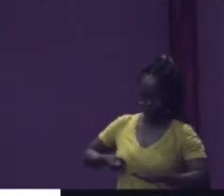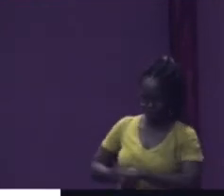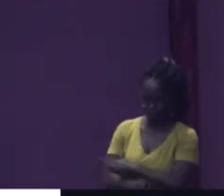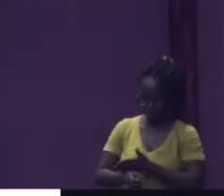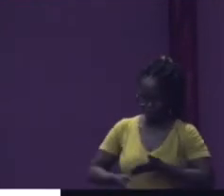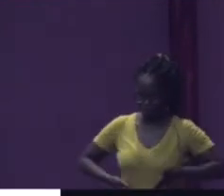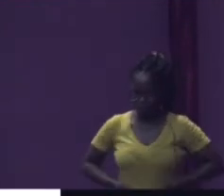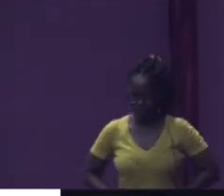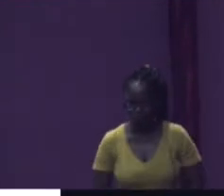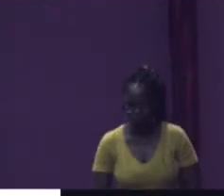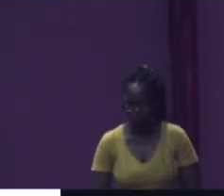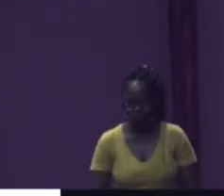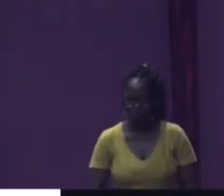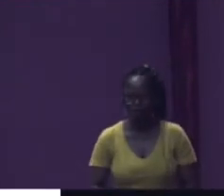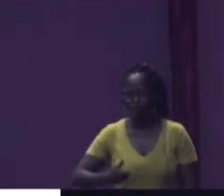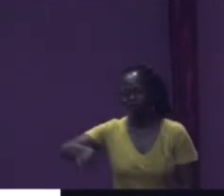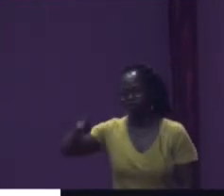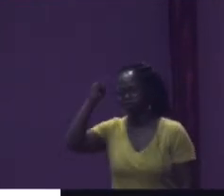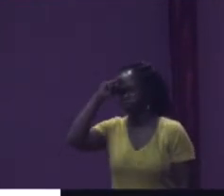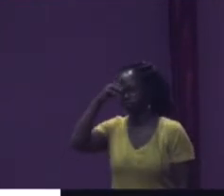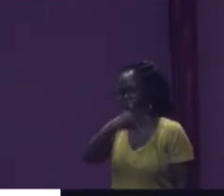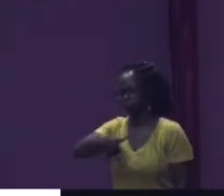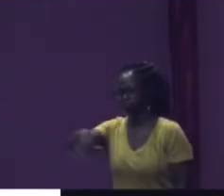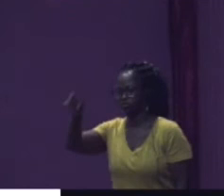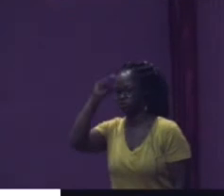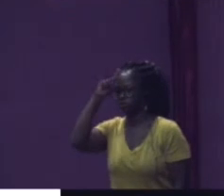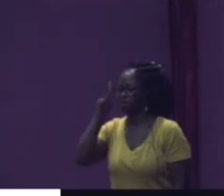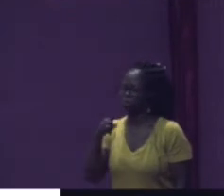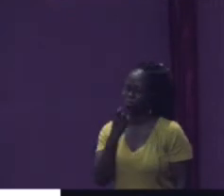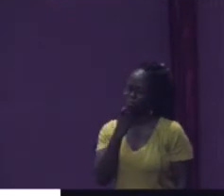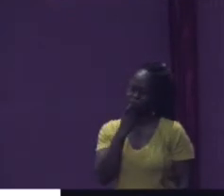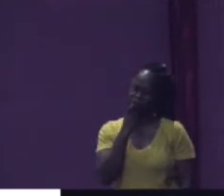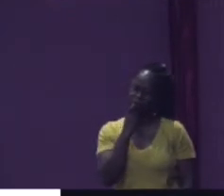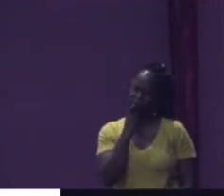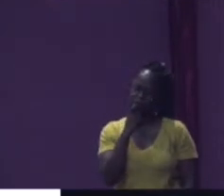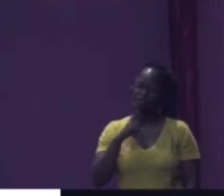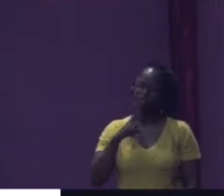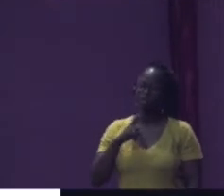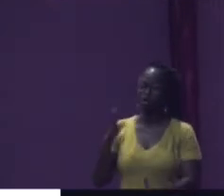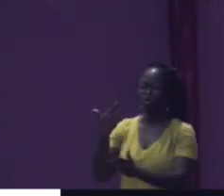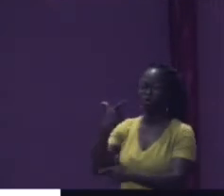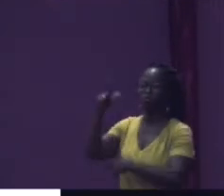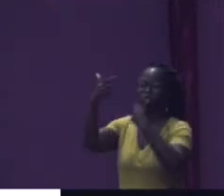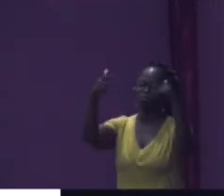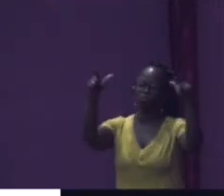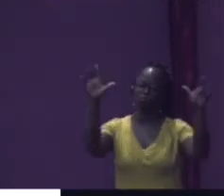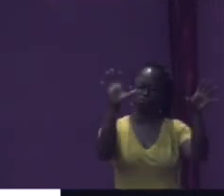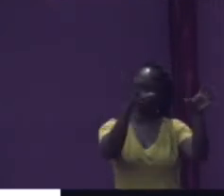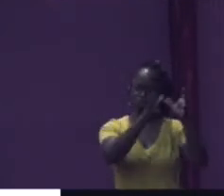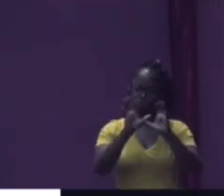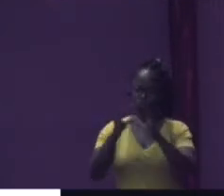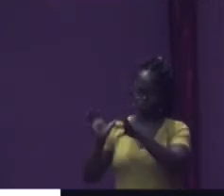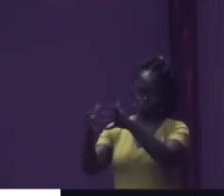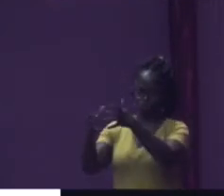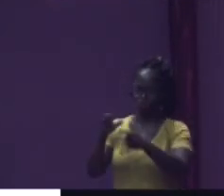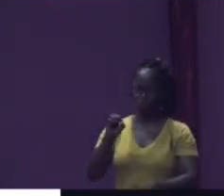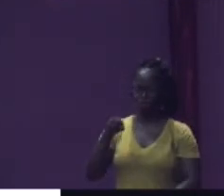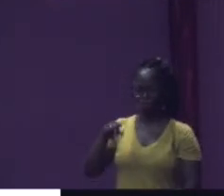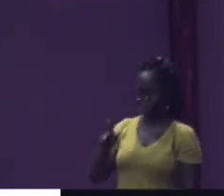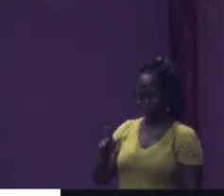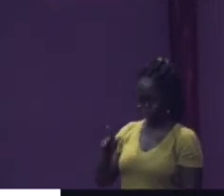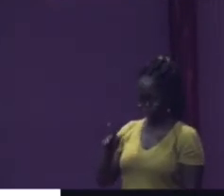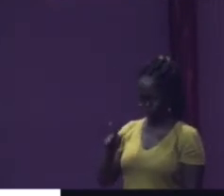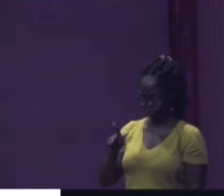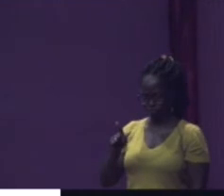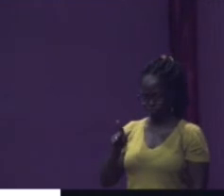she can go to the hospital because it's near. Other groups, some of the non-governmental organizations, and some